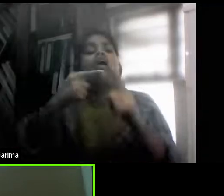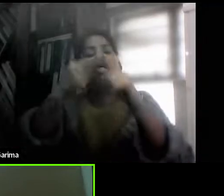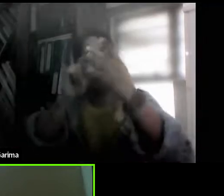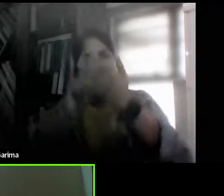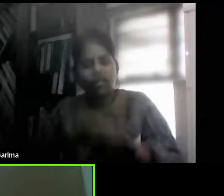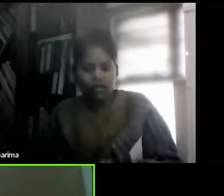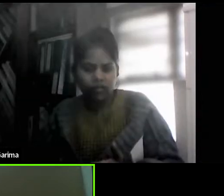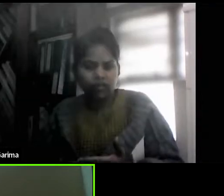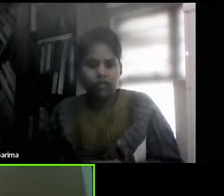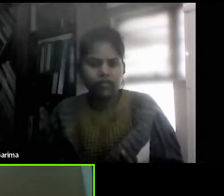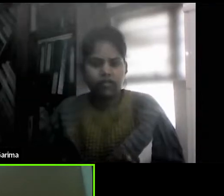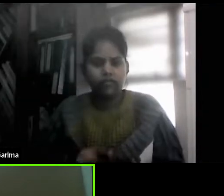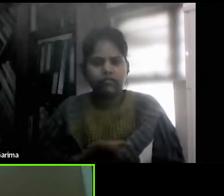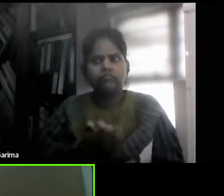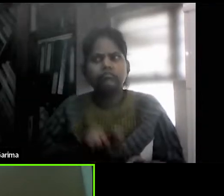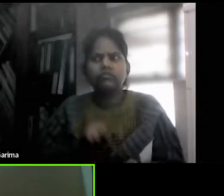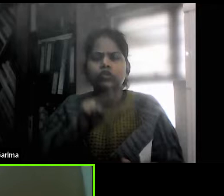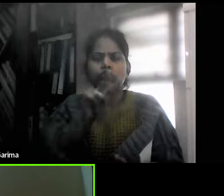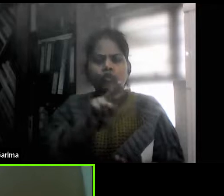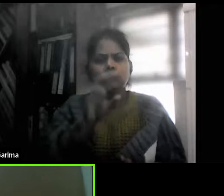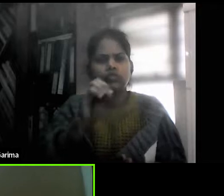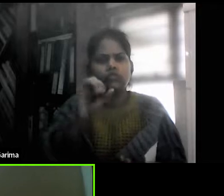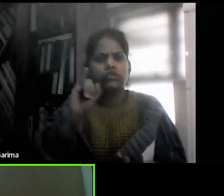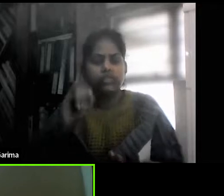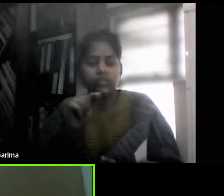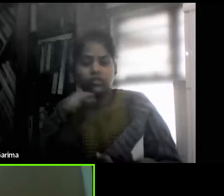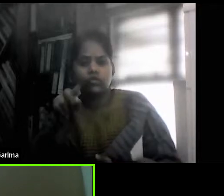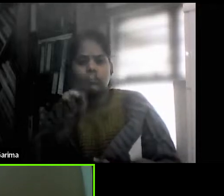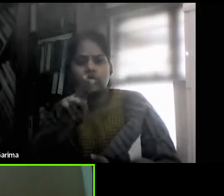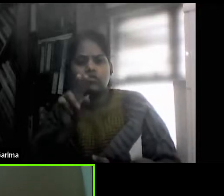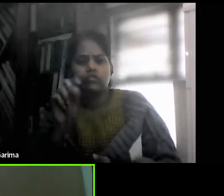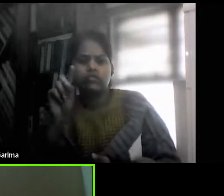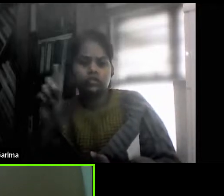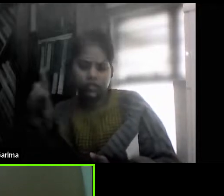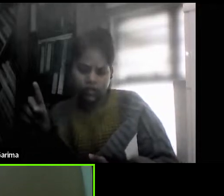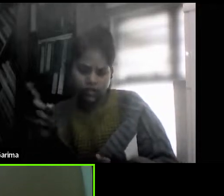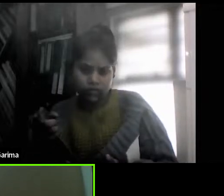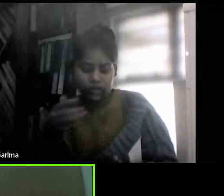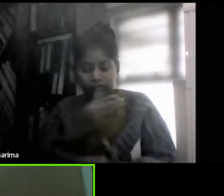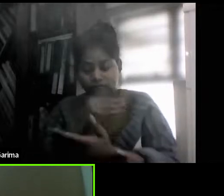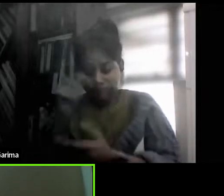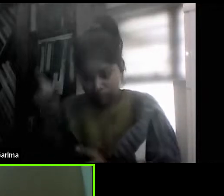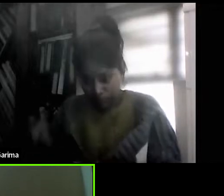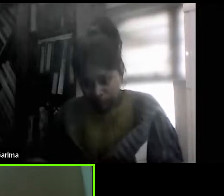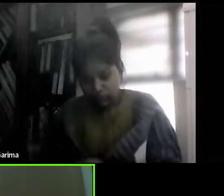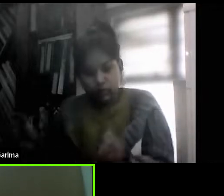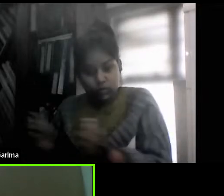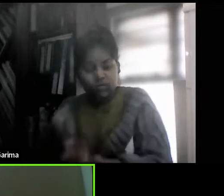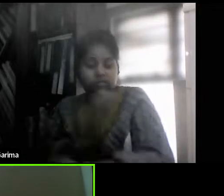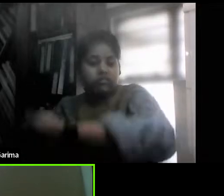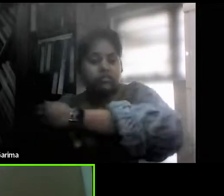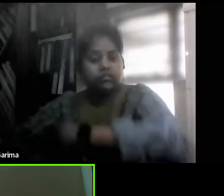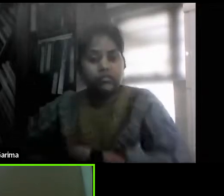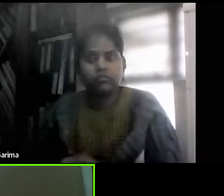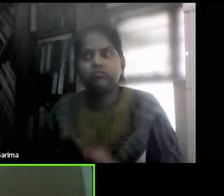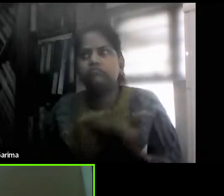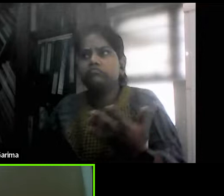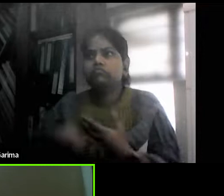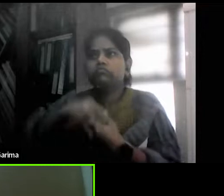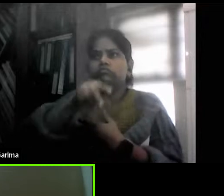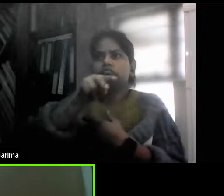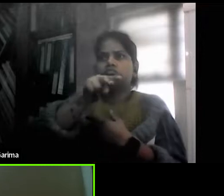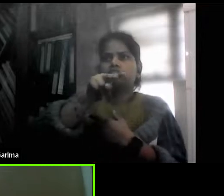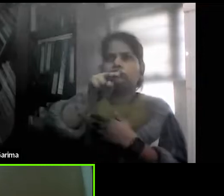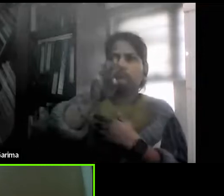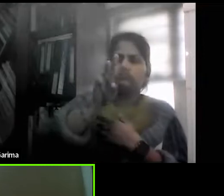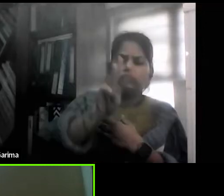at 2006 to 11 as the golden period for people with the disabilities, because more than 200, 300 visually impaired people